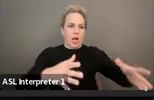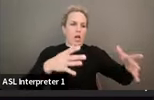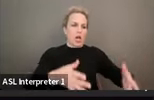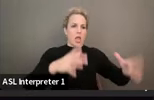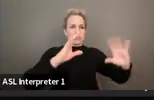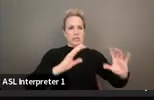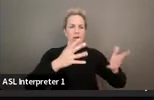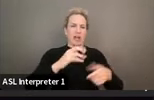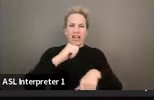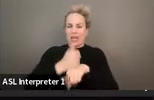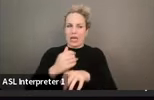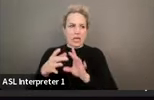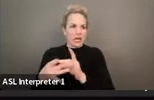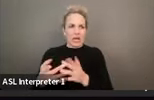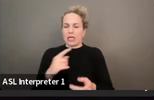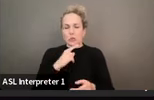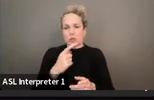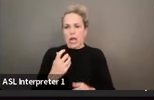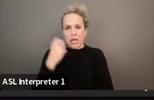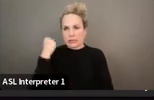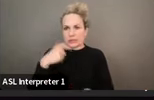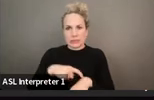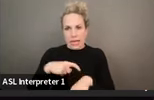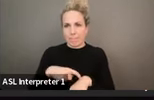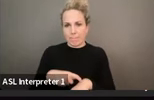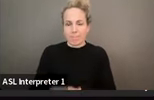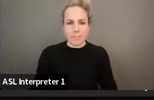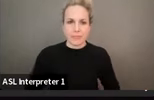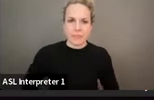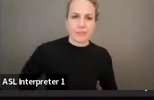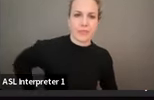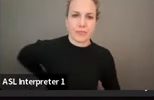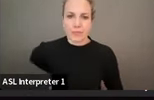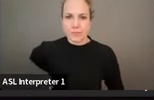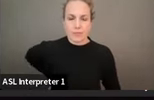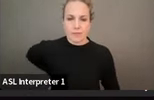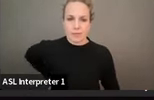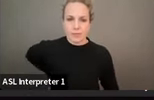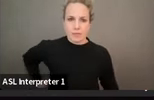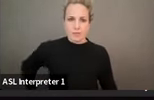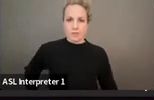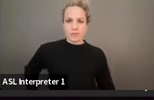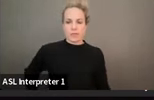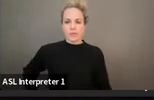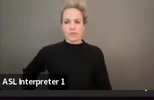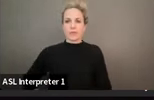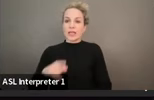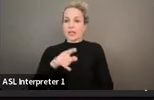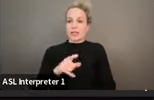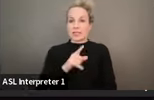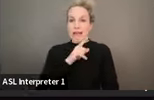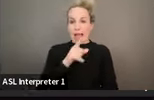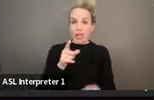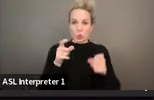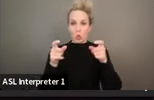connect this and that. It's very cumbersome. Okay. The other part that I referenced this is the actual controller.